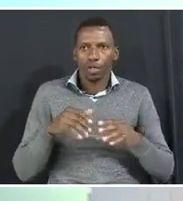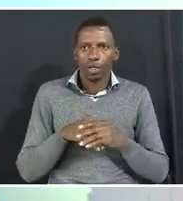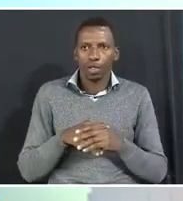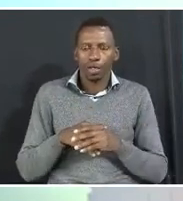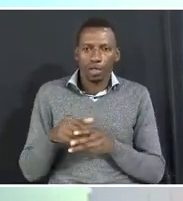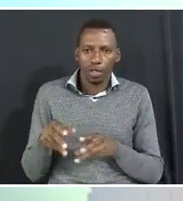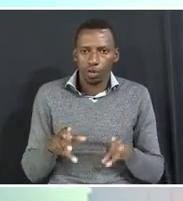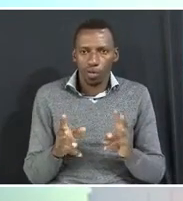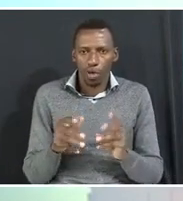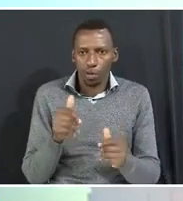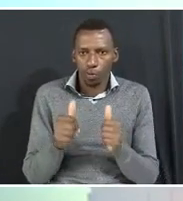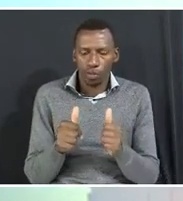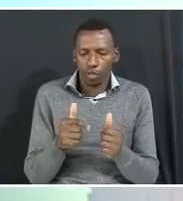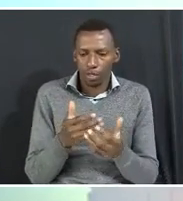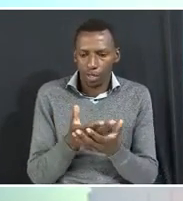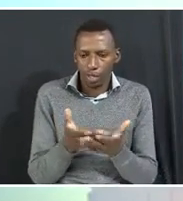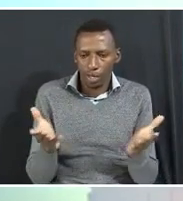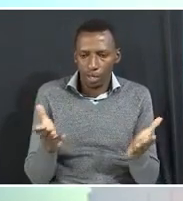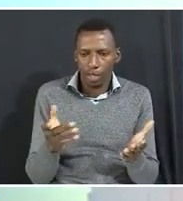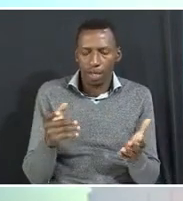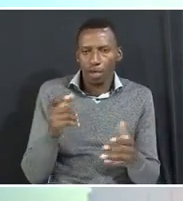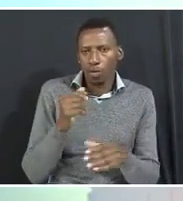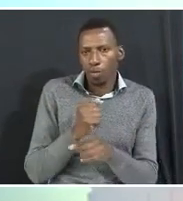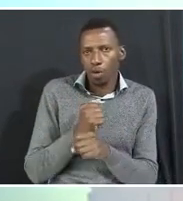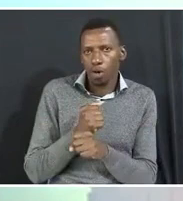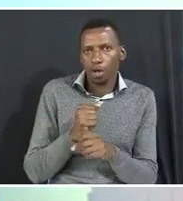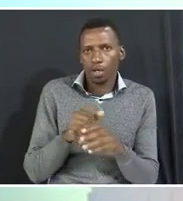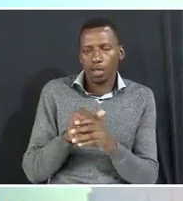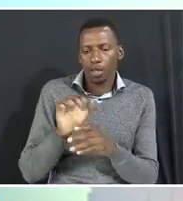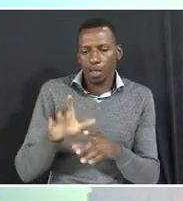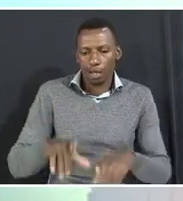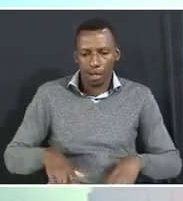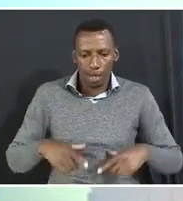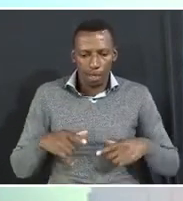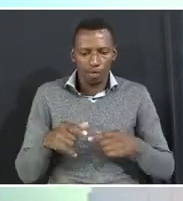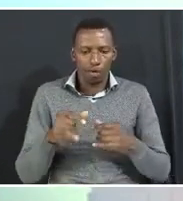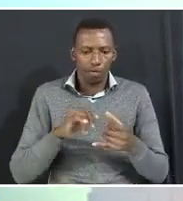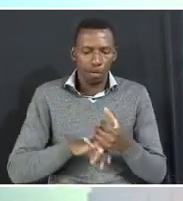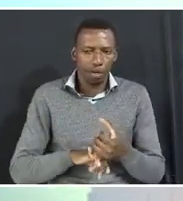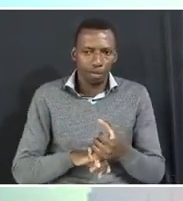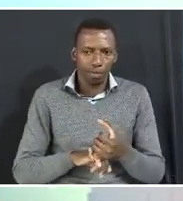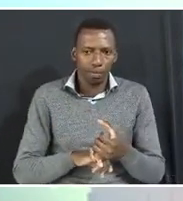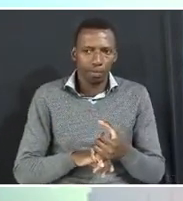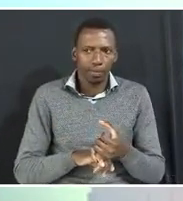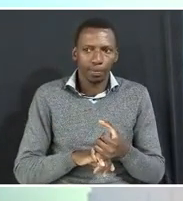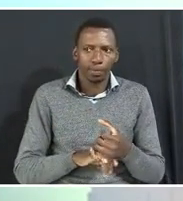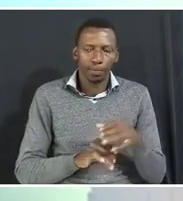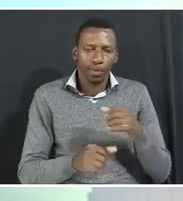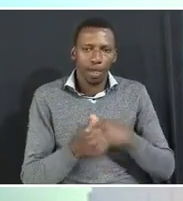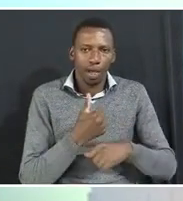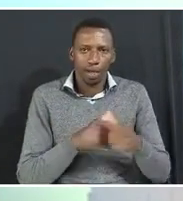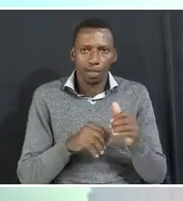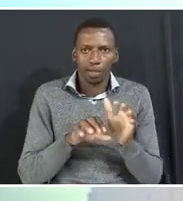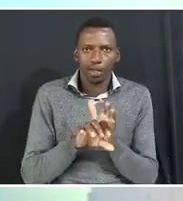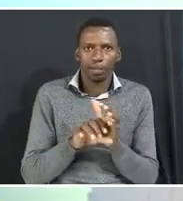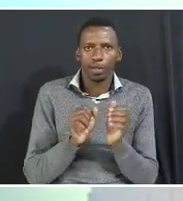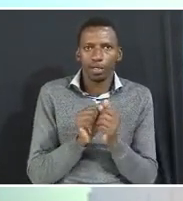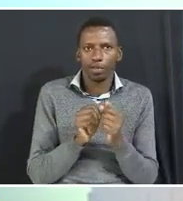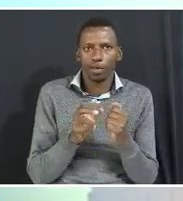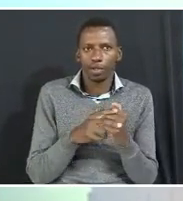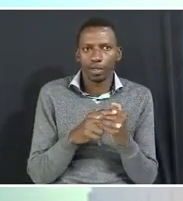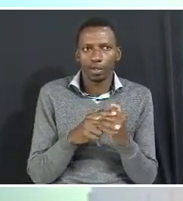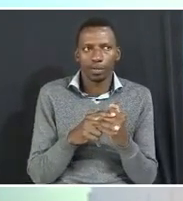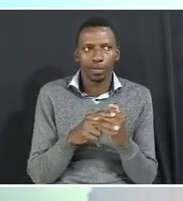relate to what they do in their life of marriage. Acts 17, this is Paul speaking to